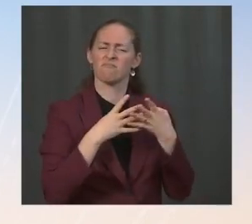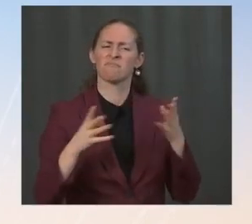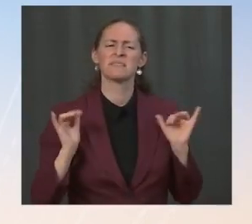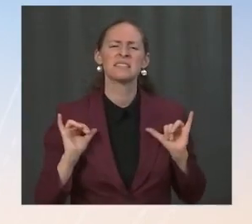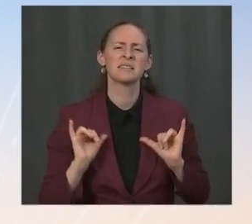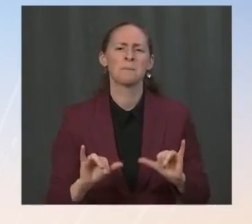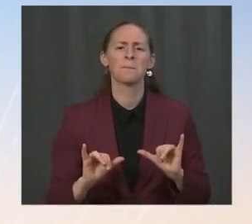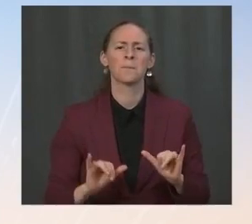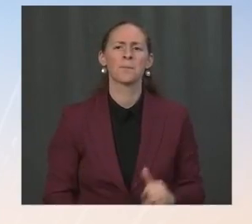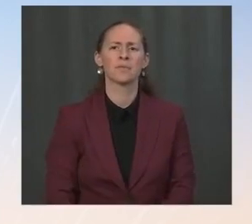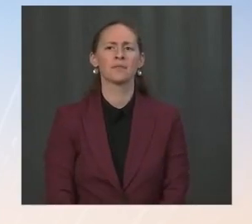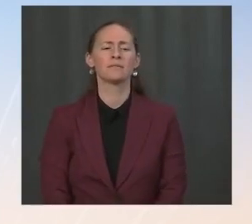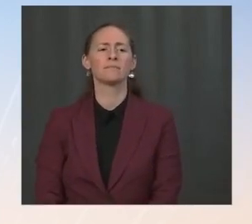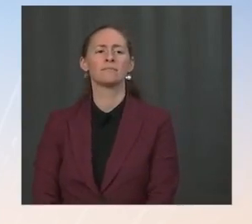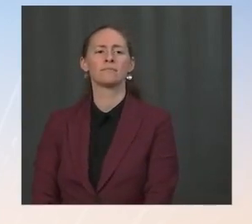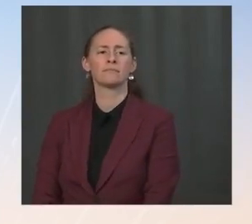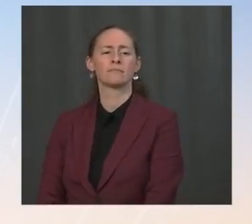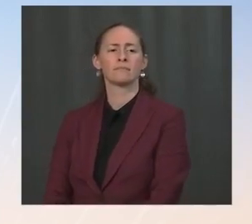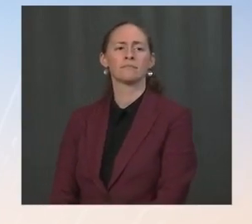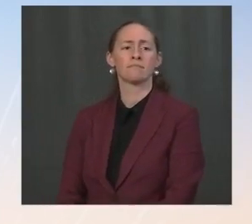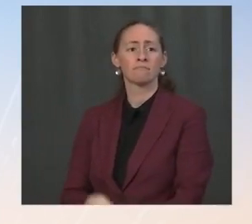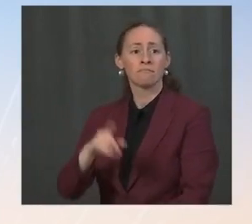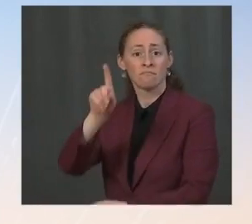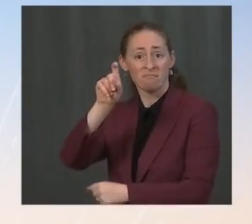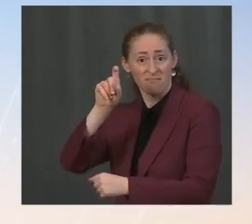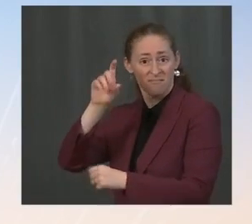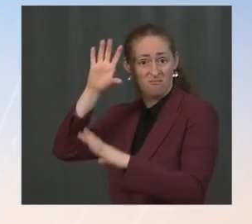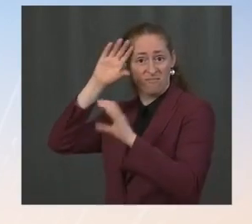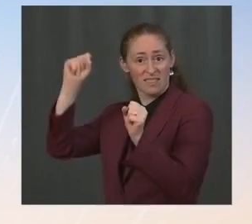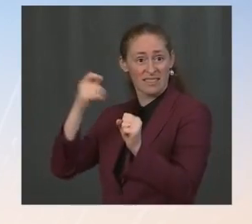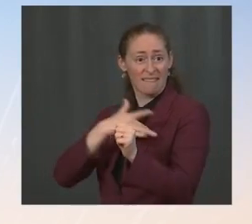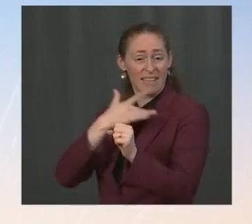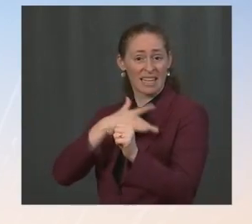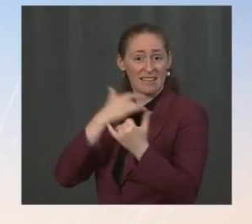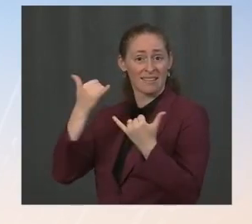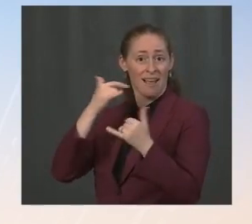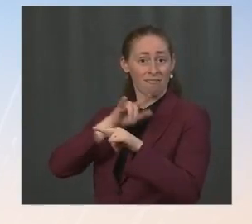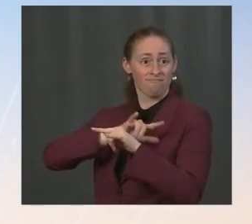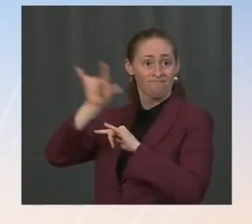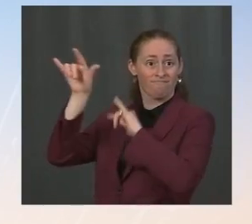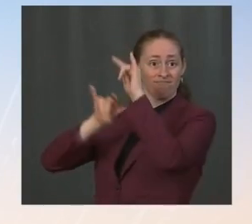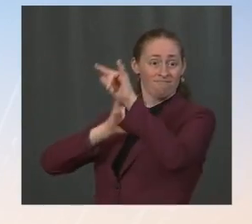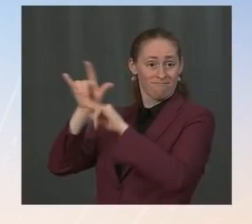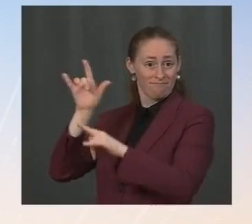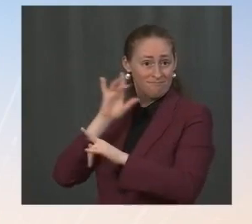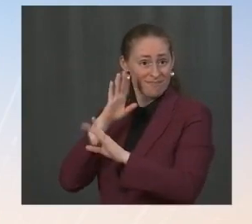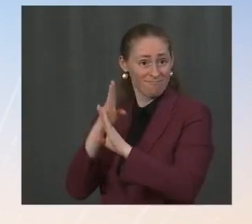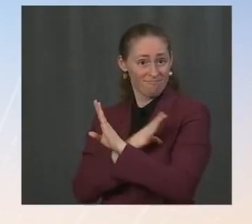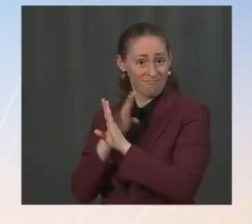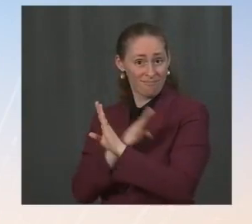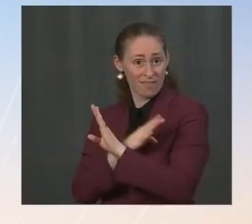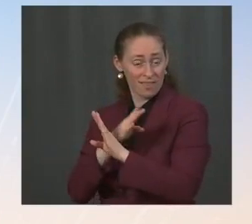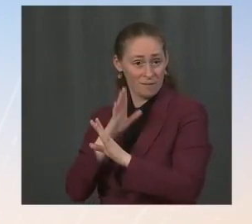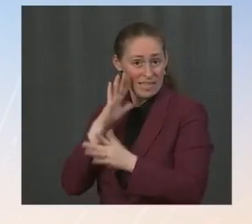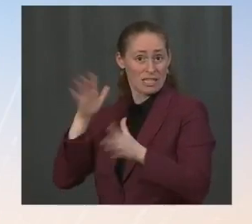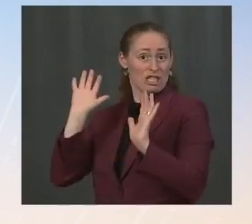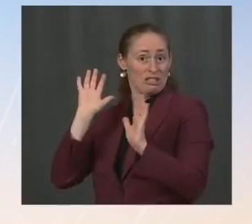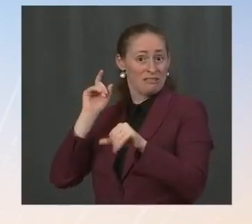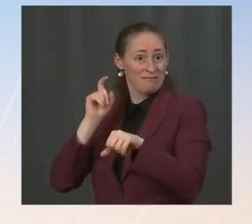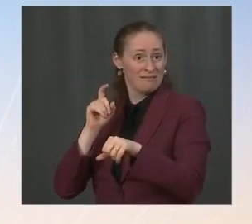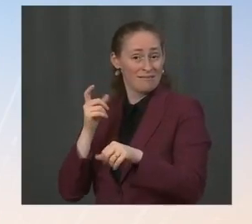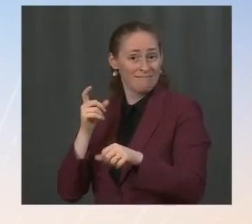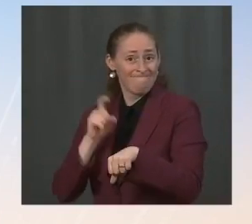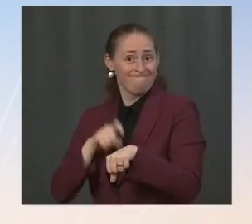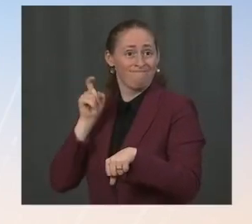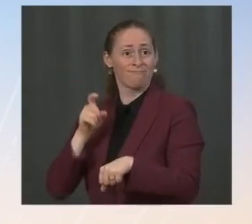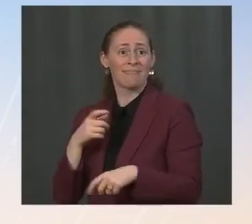flights of mass evacuations will end before the actual 31st? I'm not going to get into an operational timeline of when the